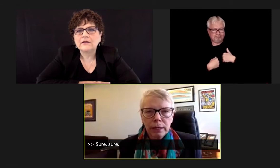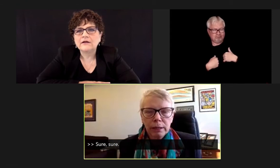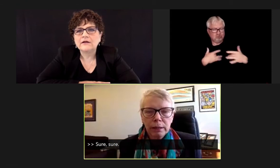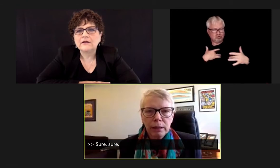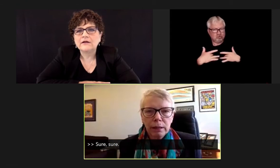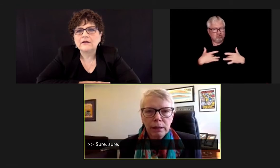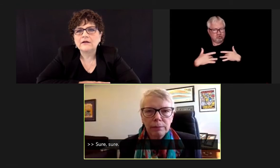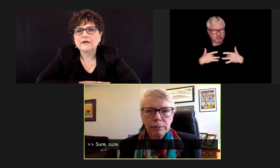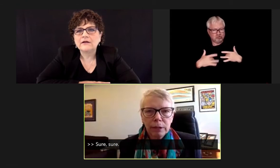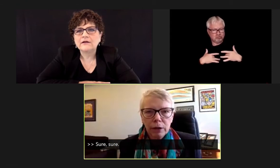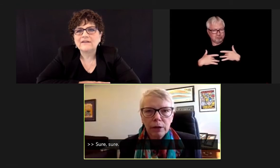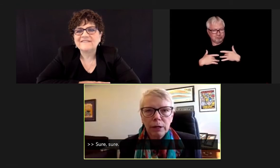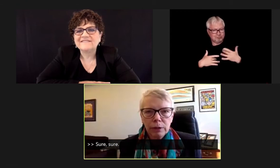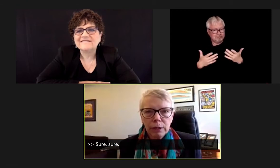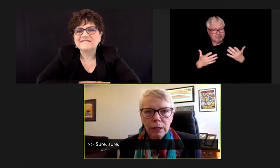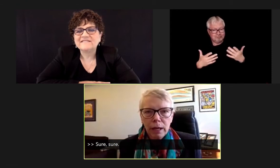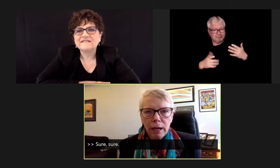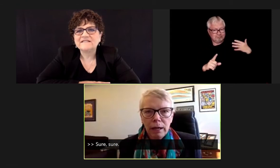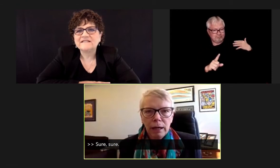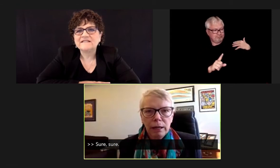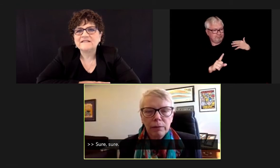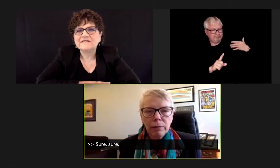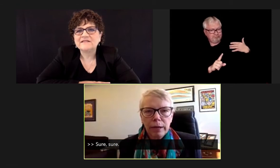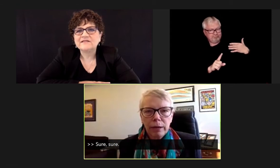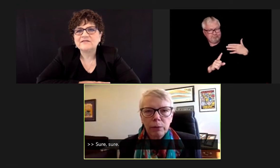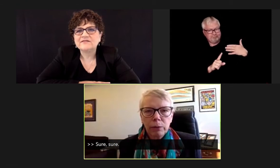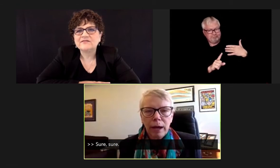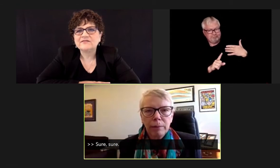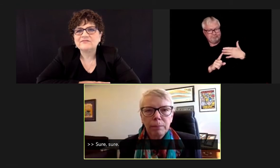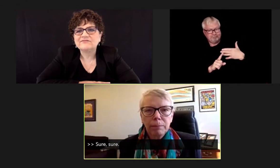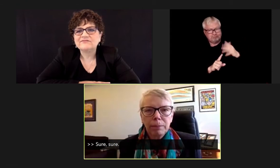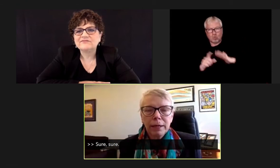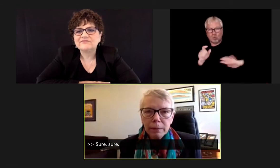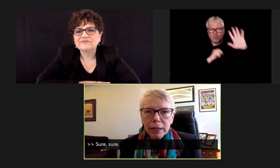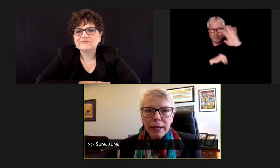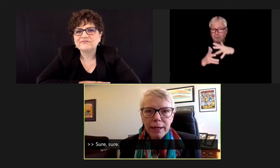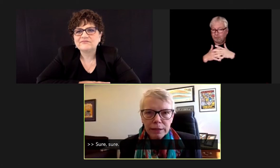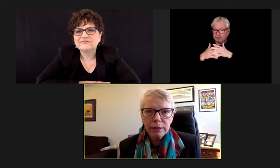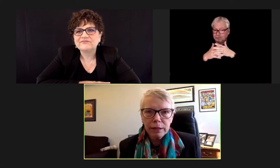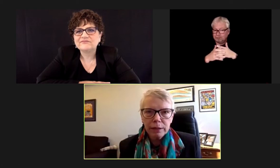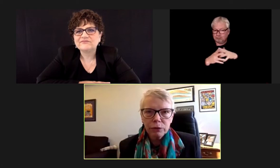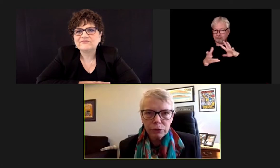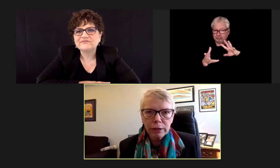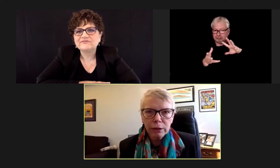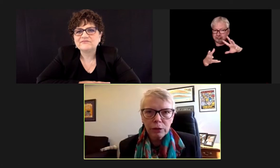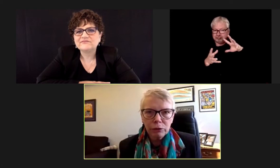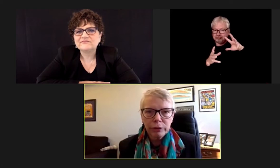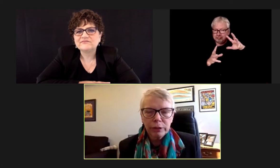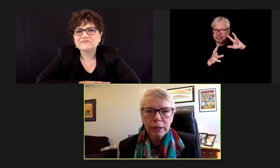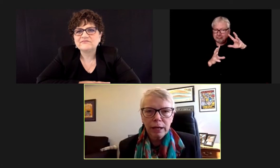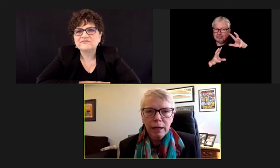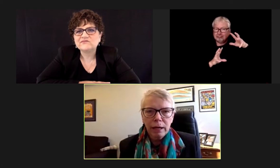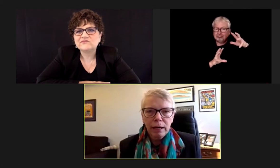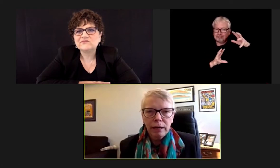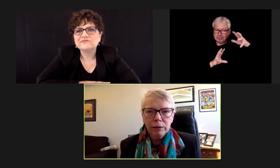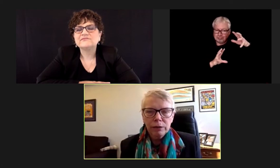going in our country. That I became a candidate during